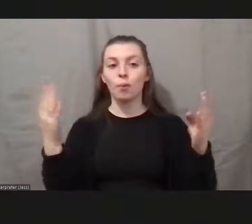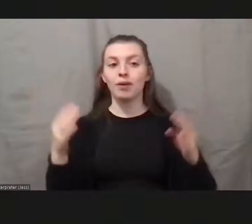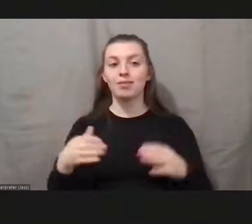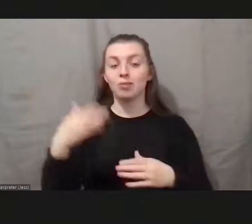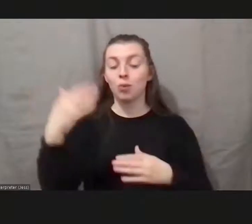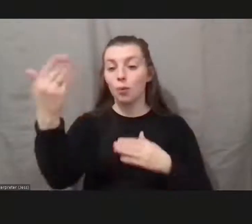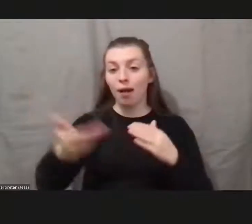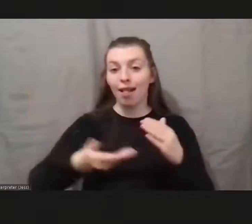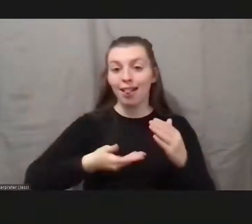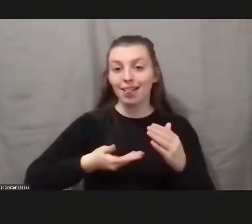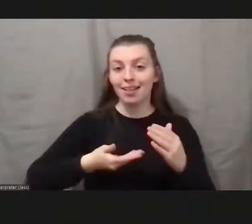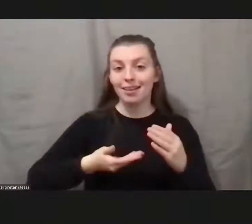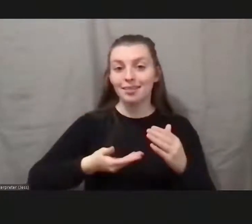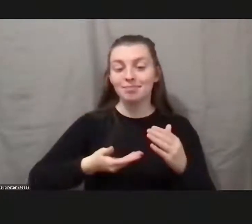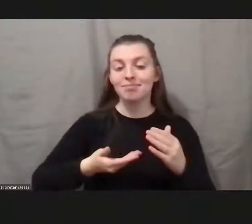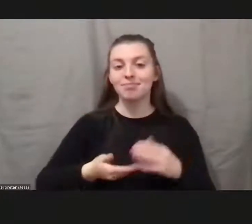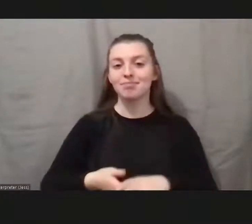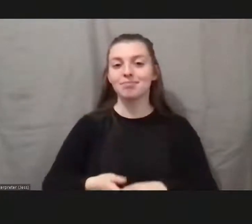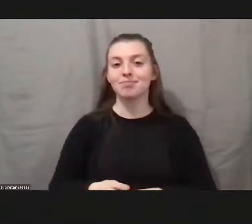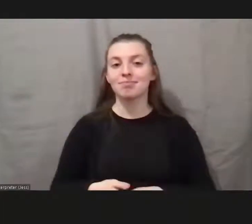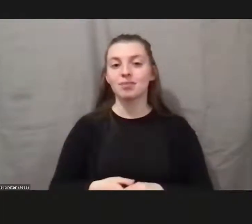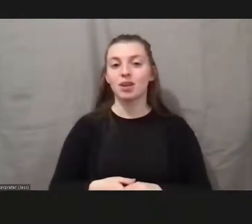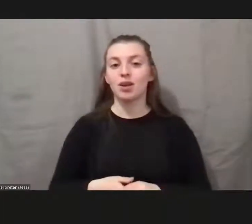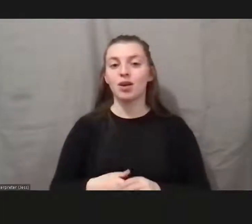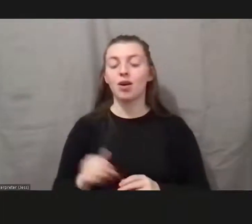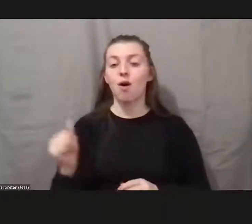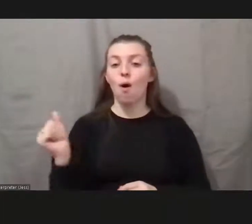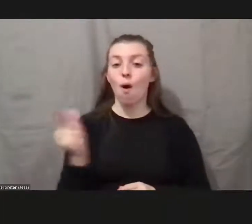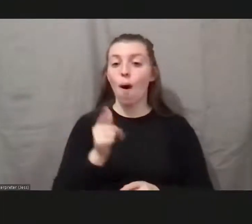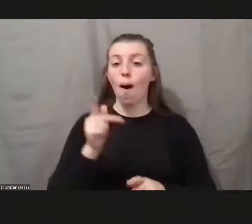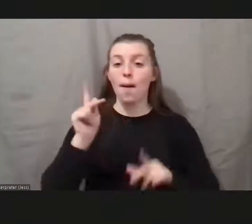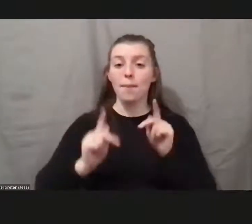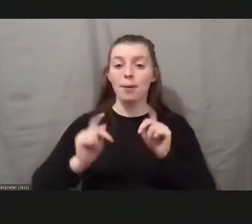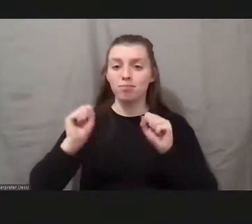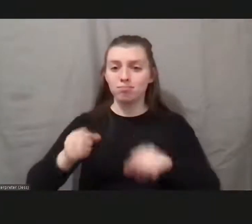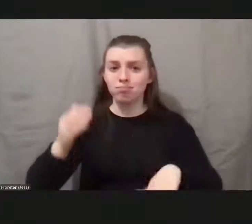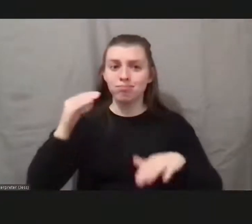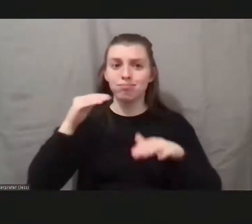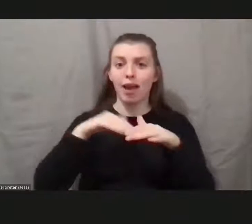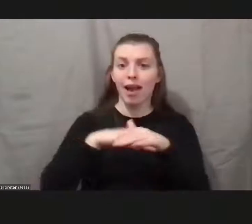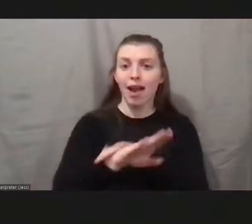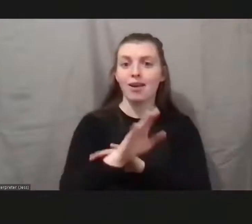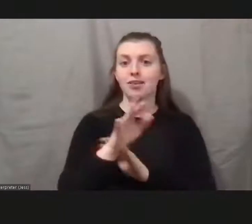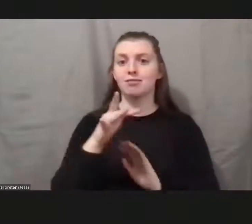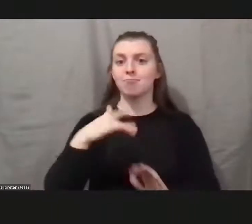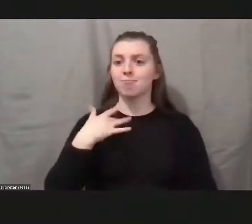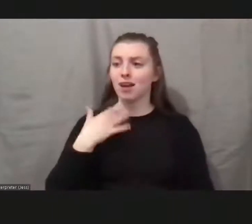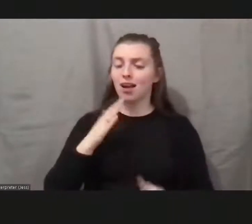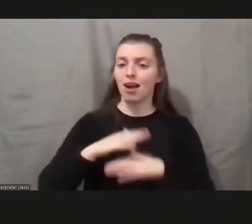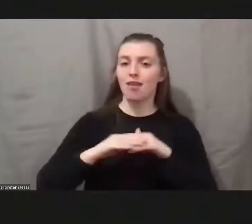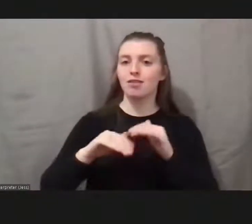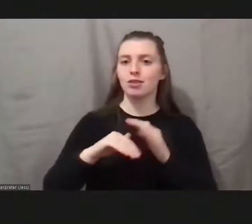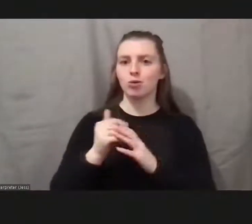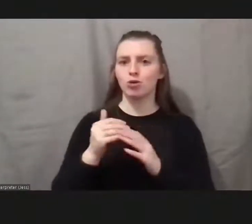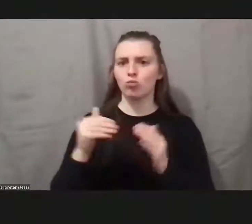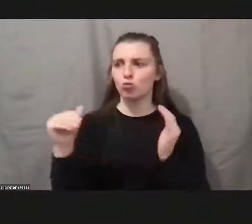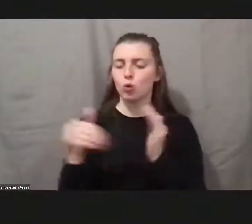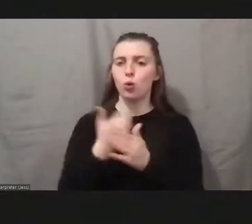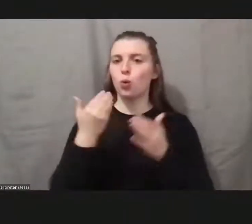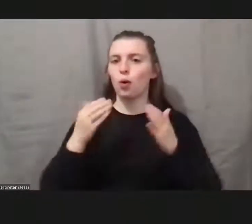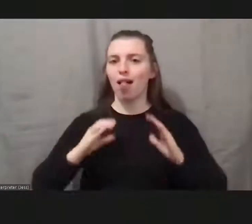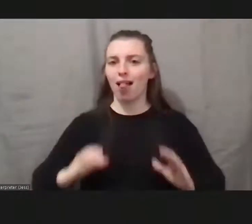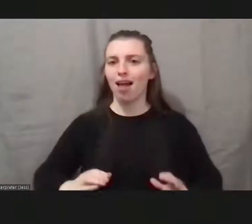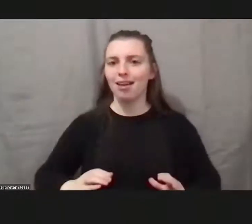everyone, just think of the amount of people that you're going to be welcoming into your space. And on the flip side of that, if you think